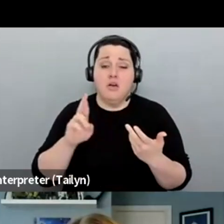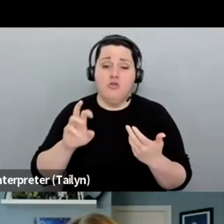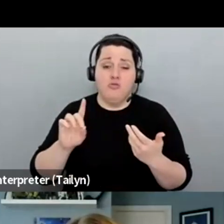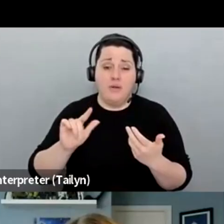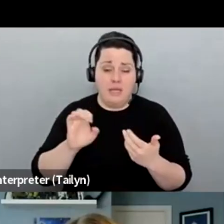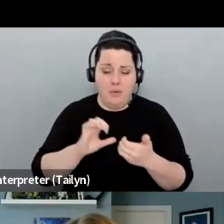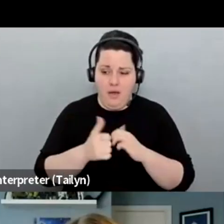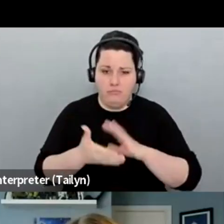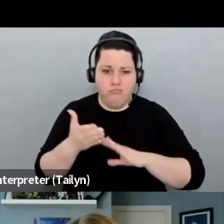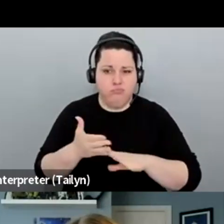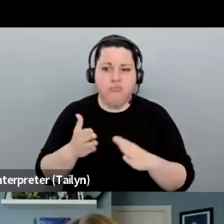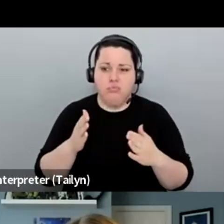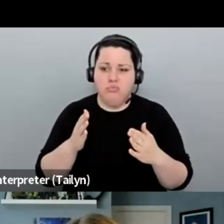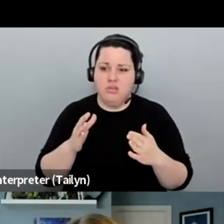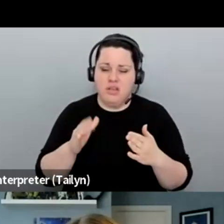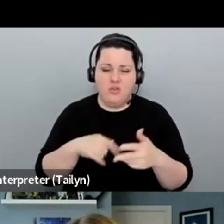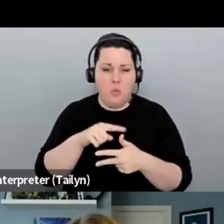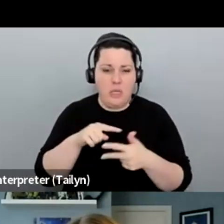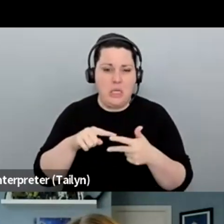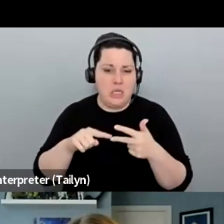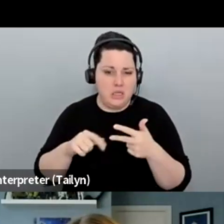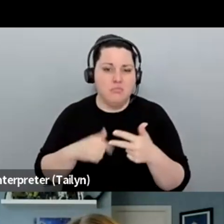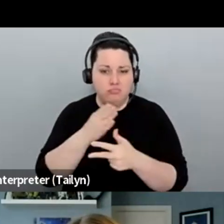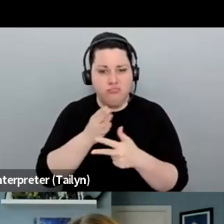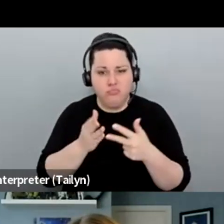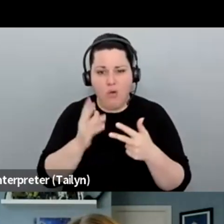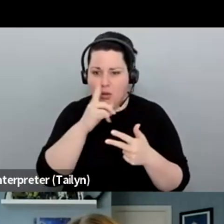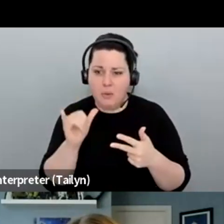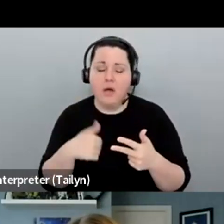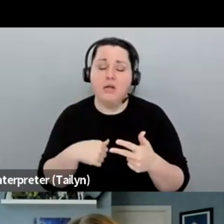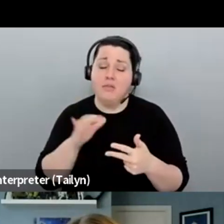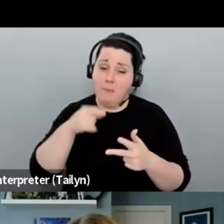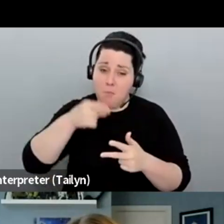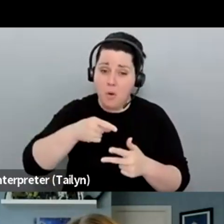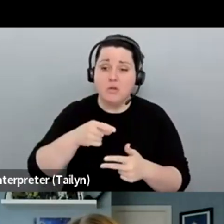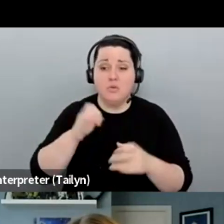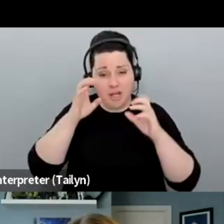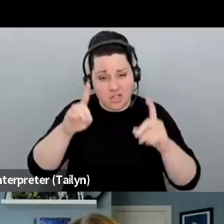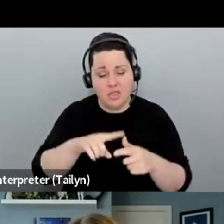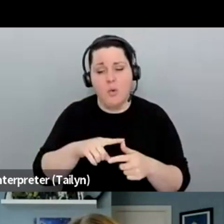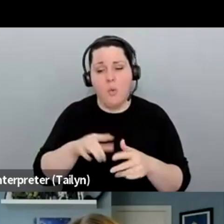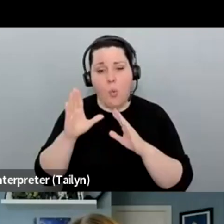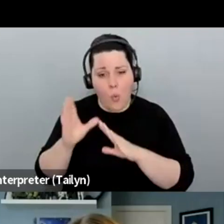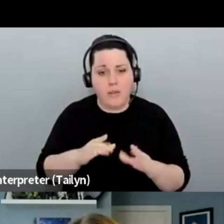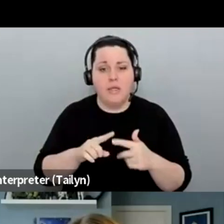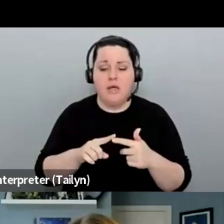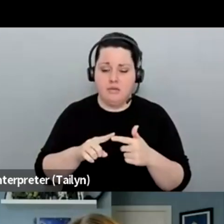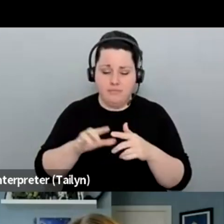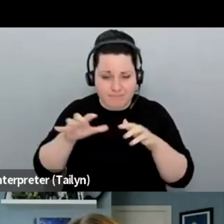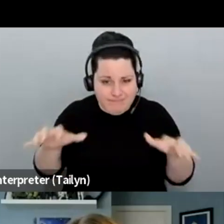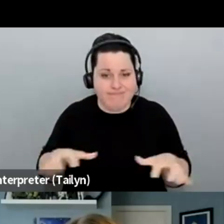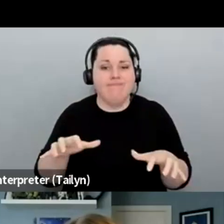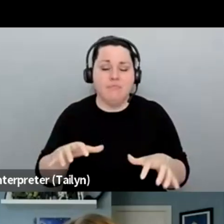operates is very much sort of along three steps in what this looks like. The point is to educate, to organize, and take action.